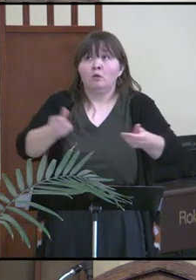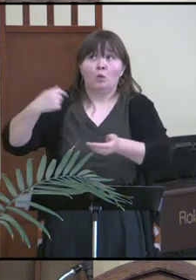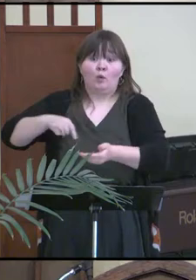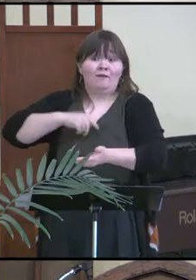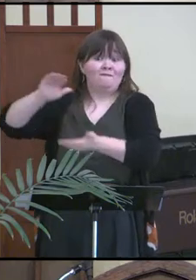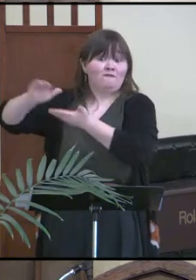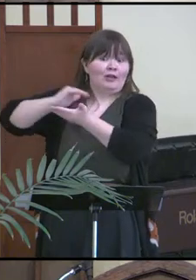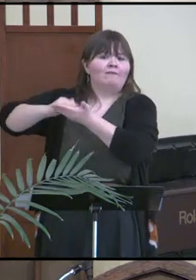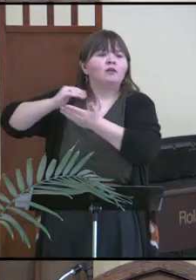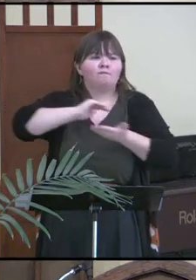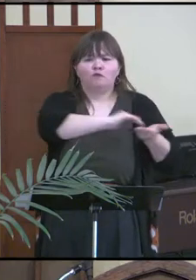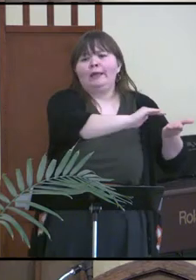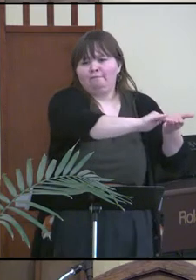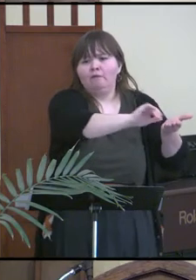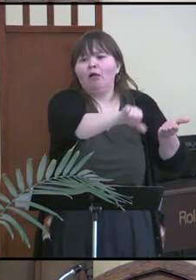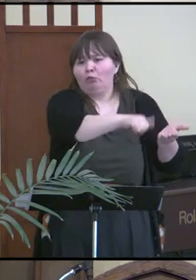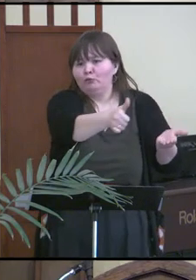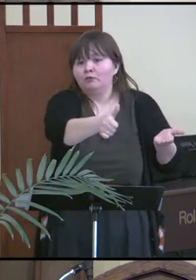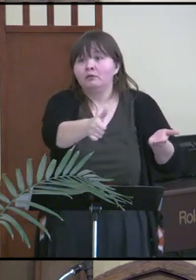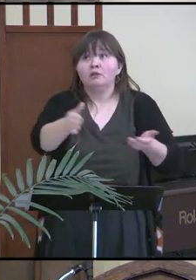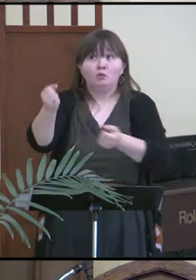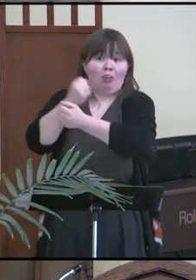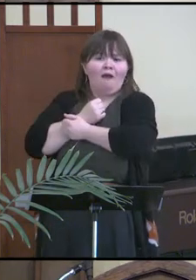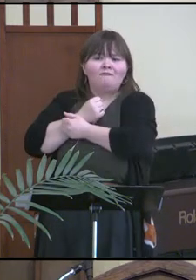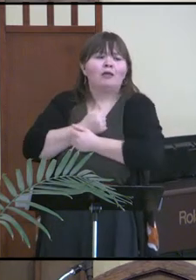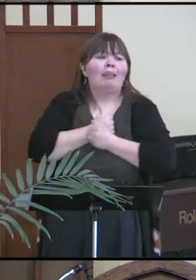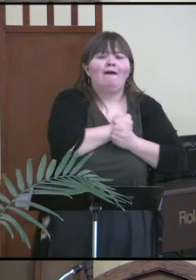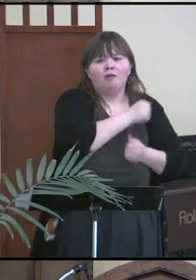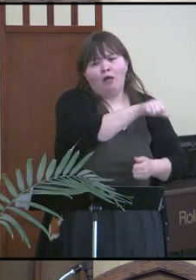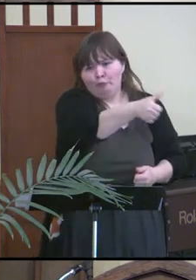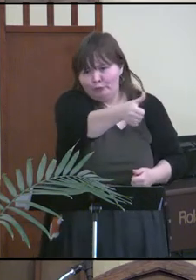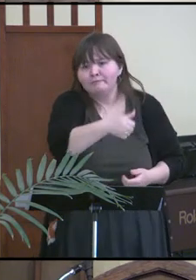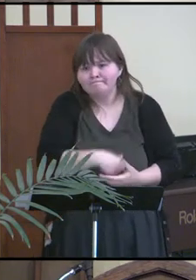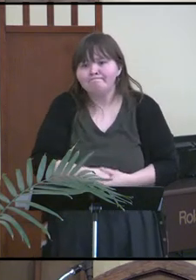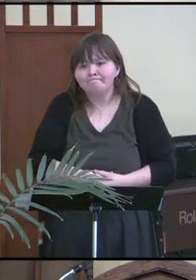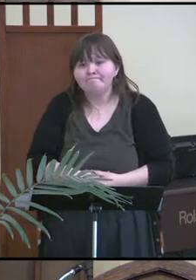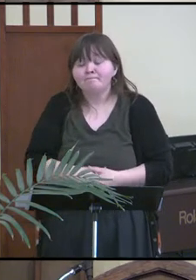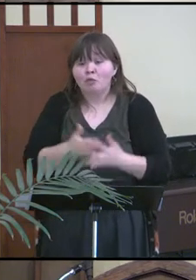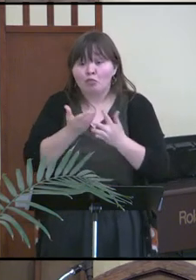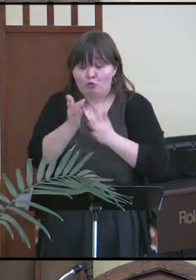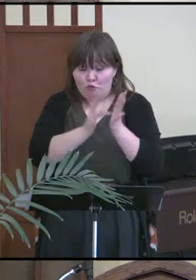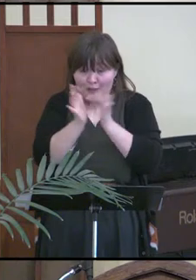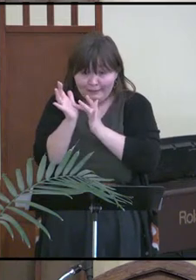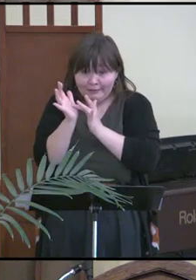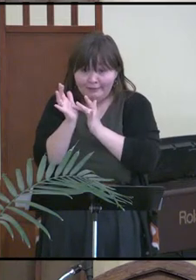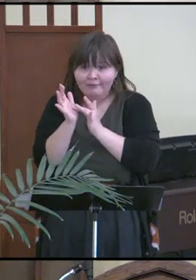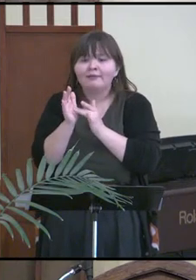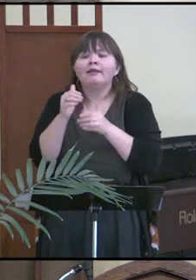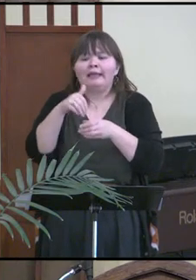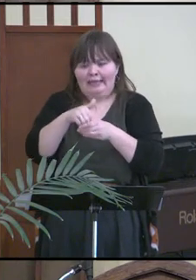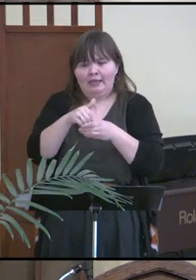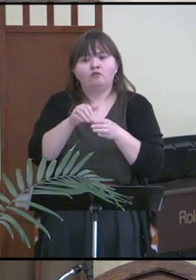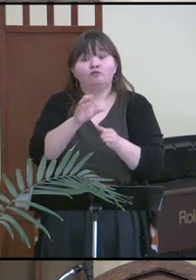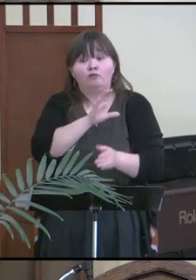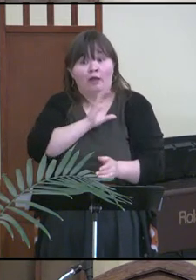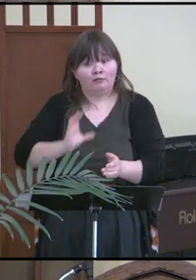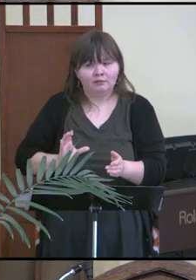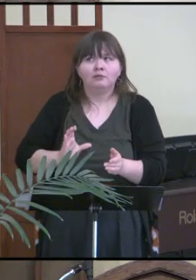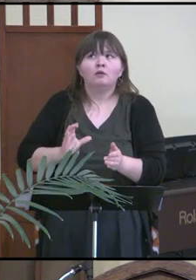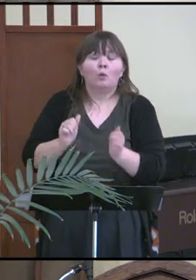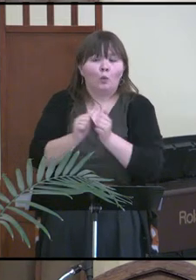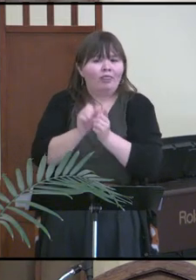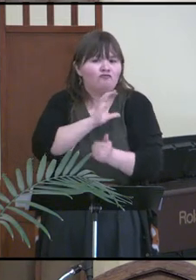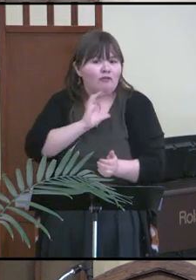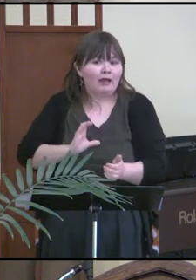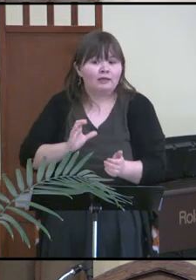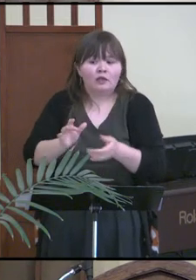been forgiven, to love as we have been loved. Through Christ, in Christ, and with Christ, in the